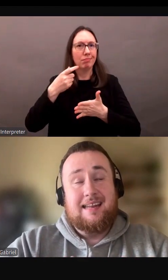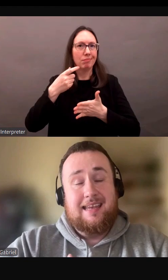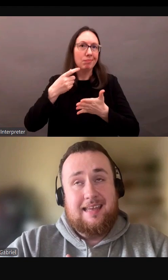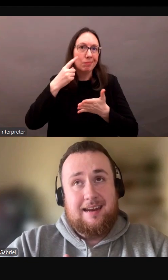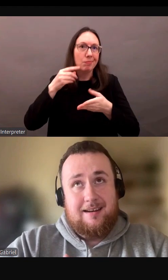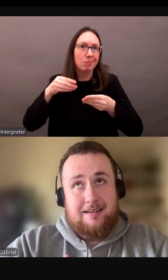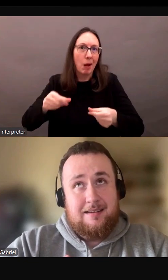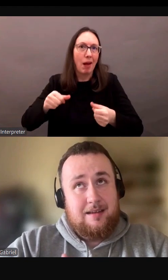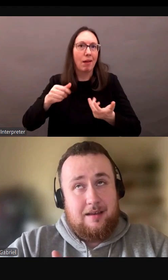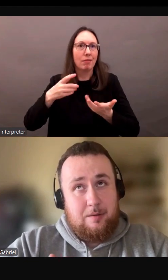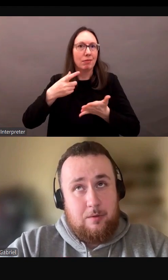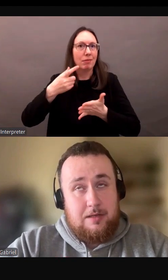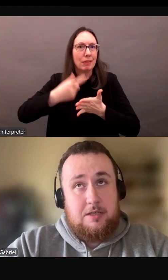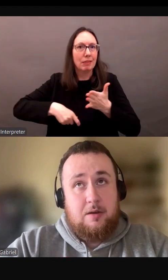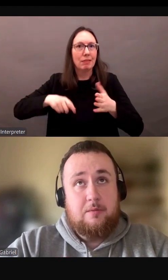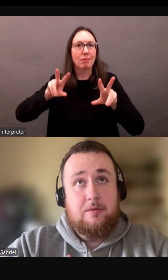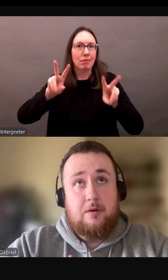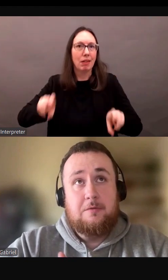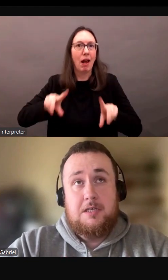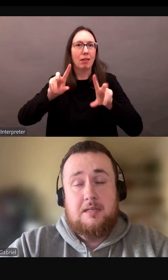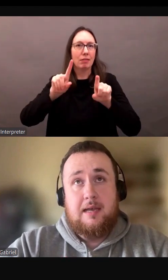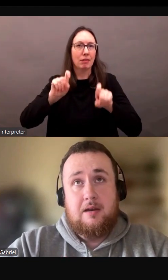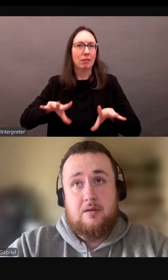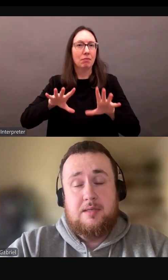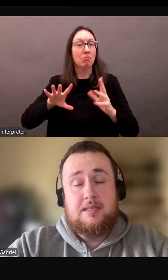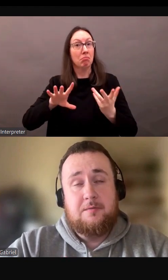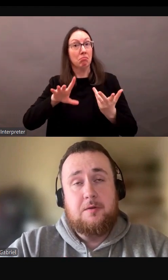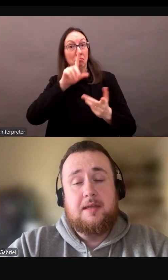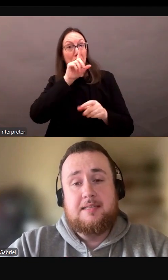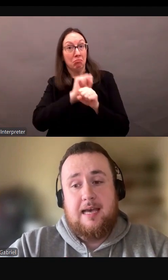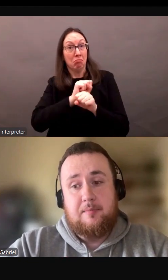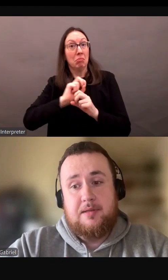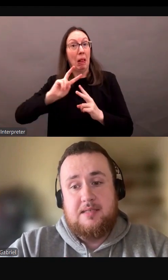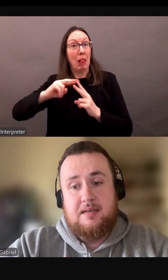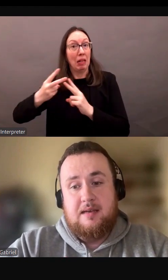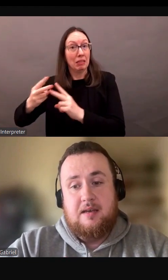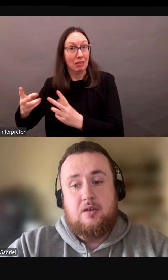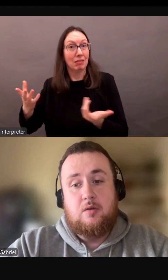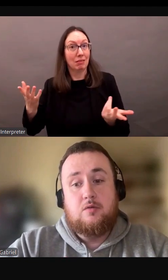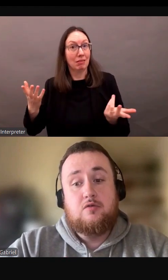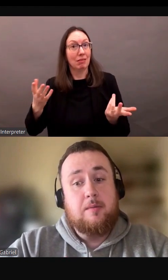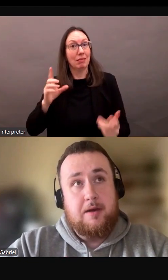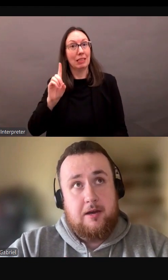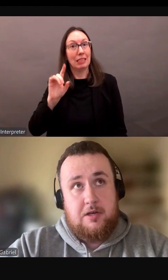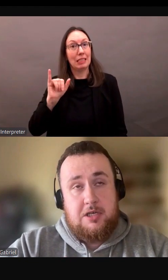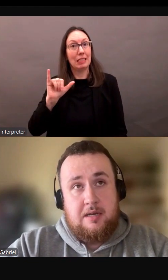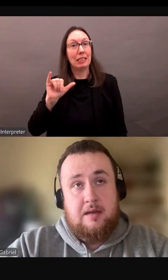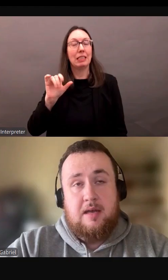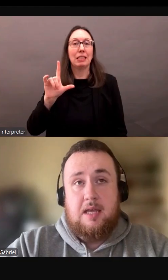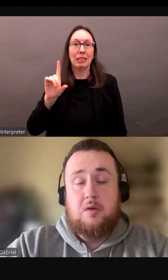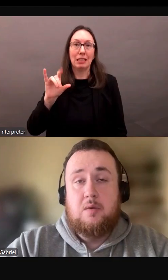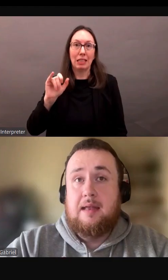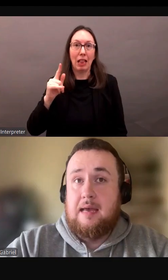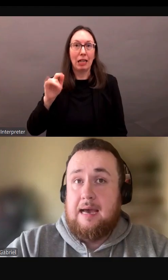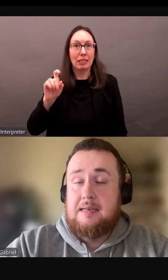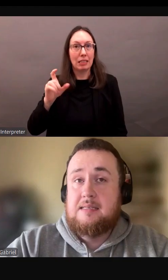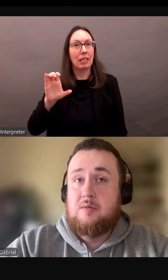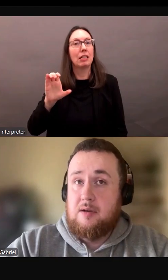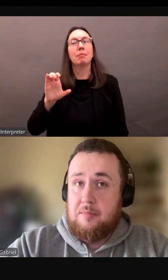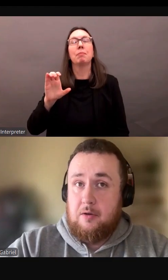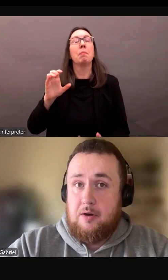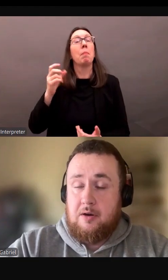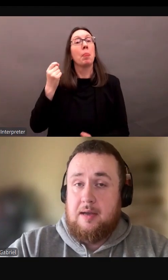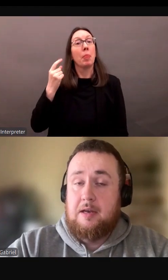And in Ireland, once you have an official diagnosis, a few things happens. You drop Irish, you get access